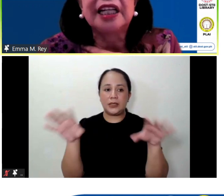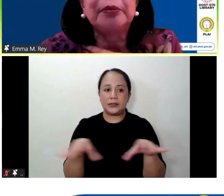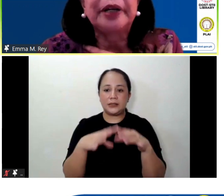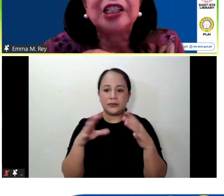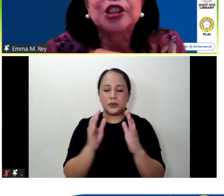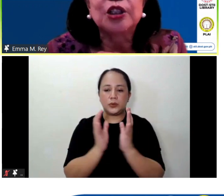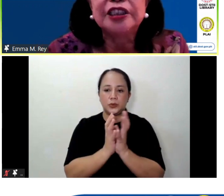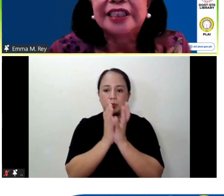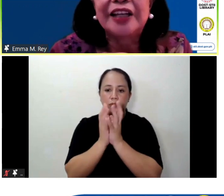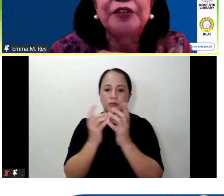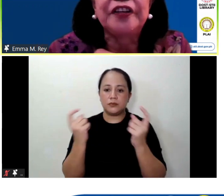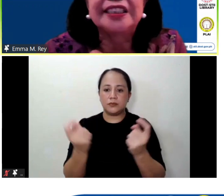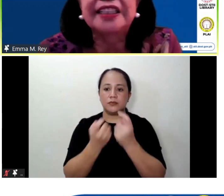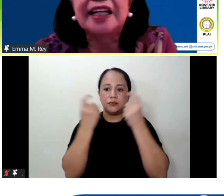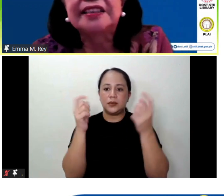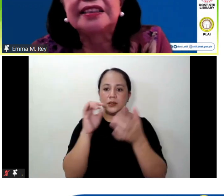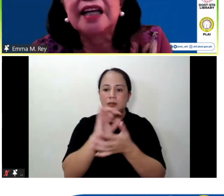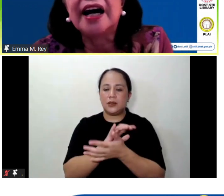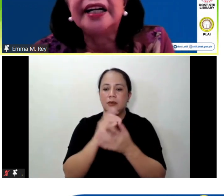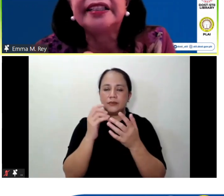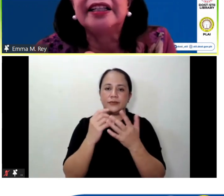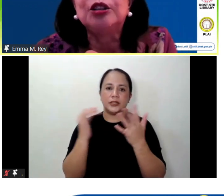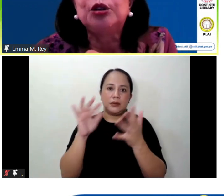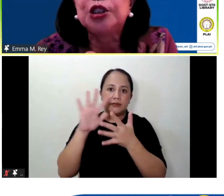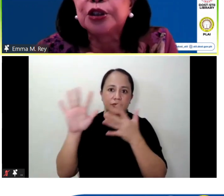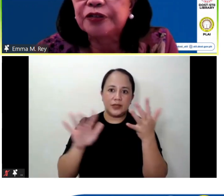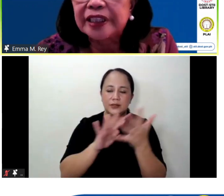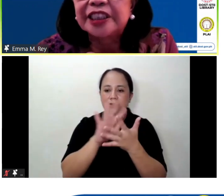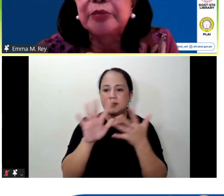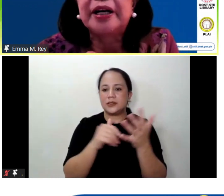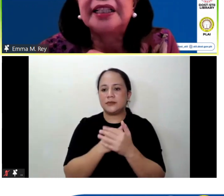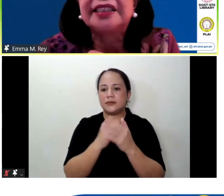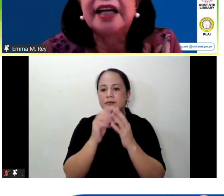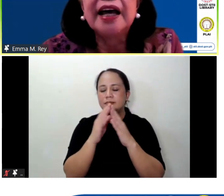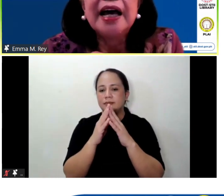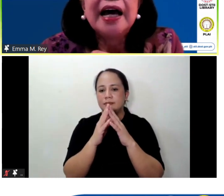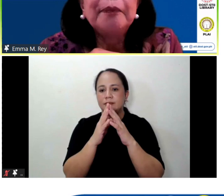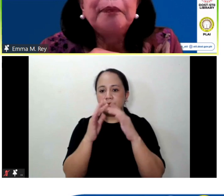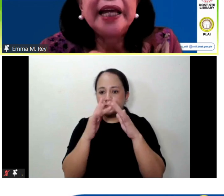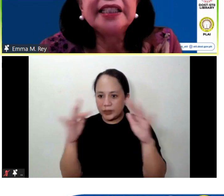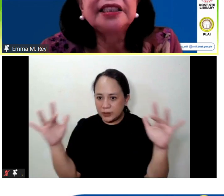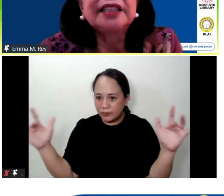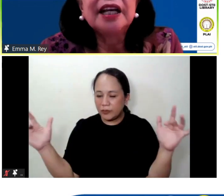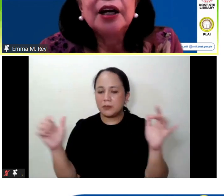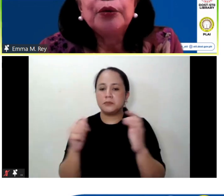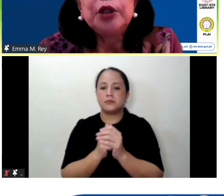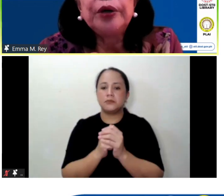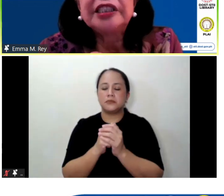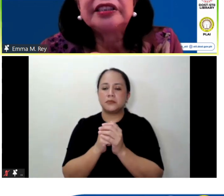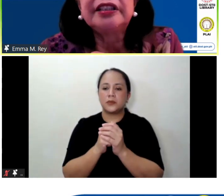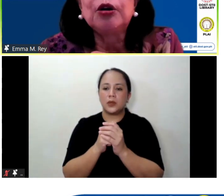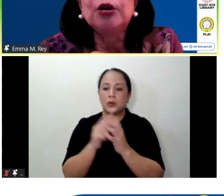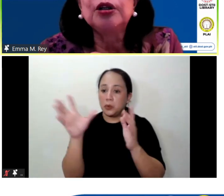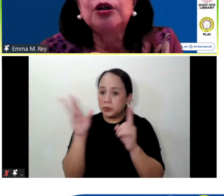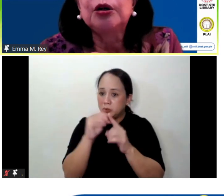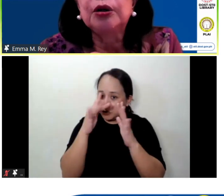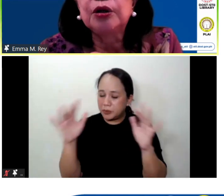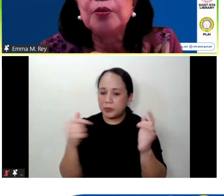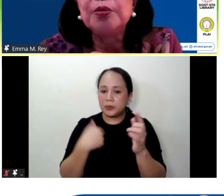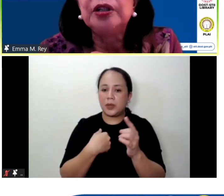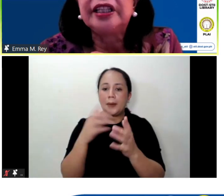community celebrations like fiestas, art and culture festivals, a place with which the